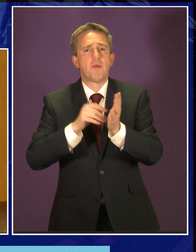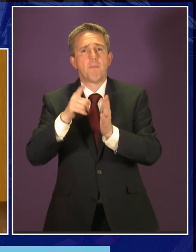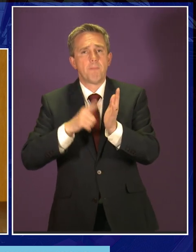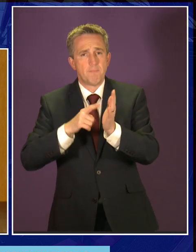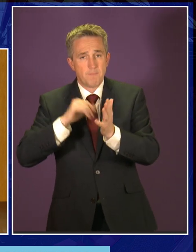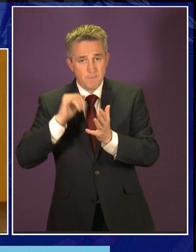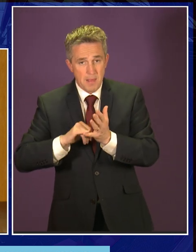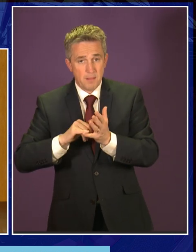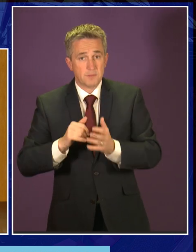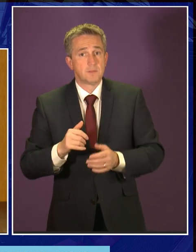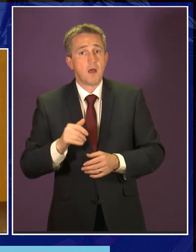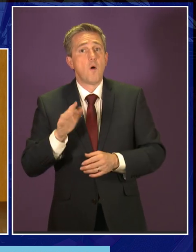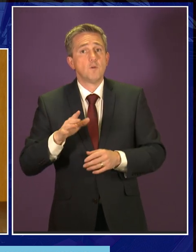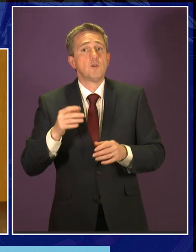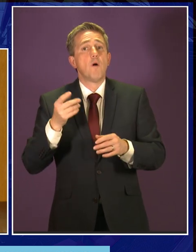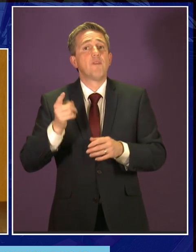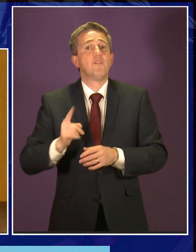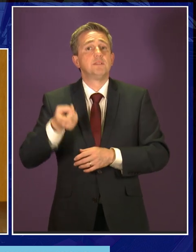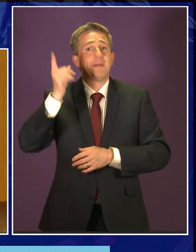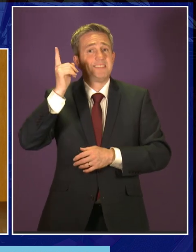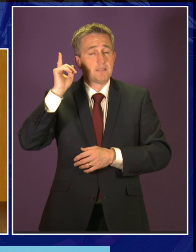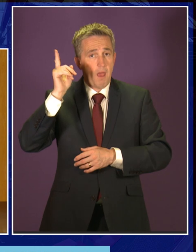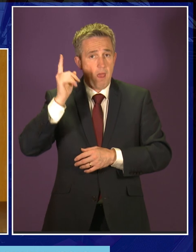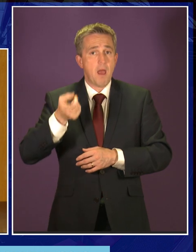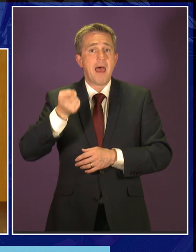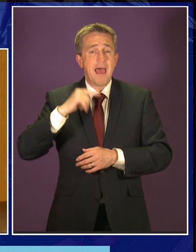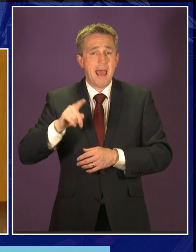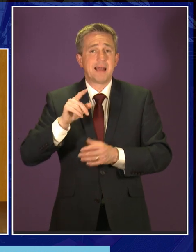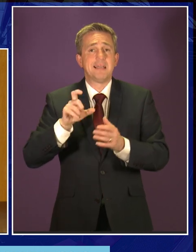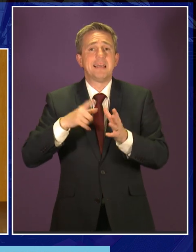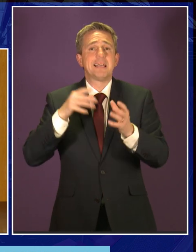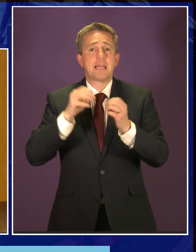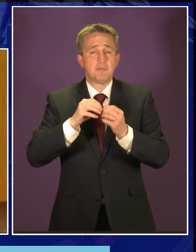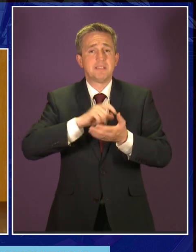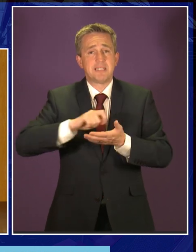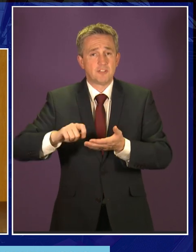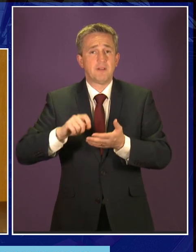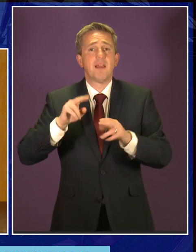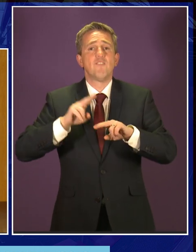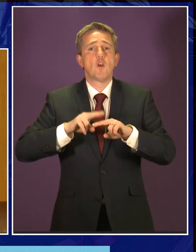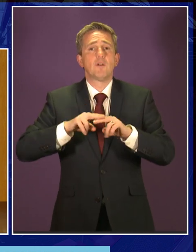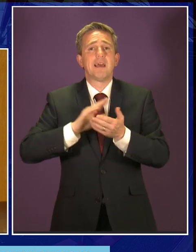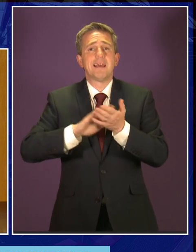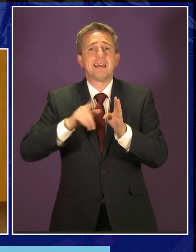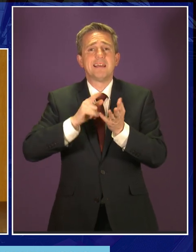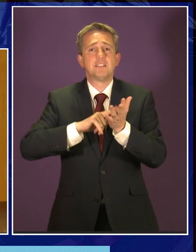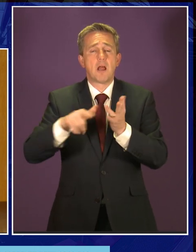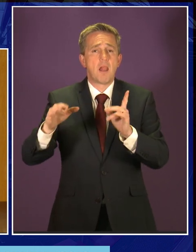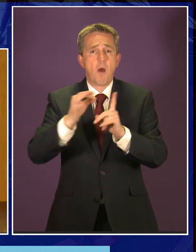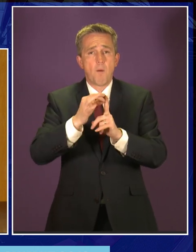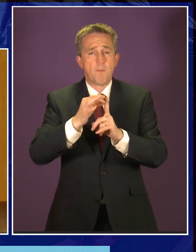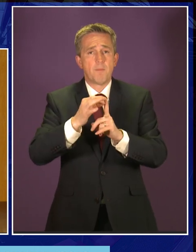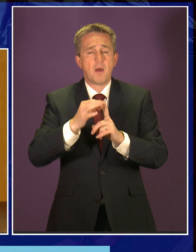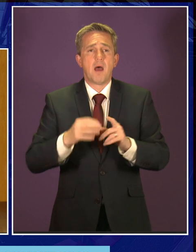First Minister who joined us yesterday, our Cabinet Secretary for Culture, Tourism and External Affairs, Fiona Hislop, who has been here throughout, and